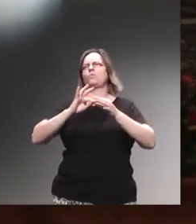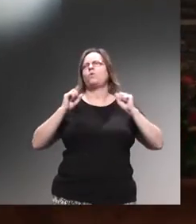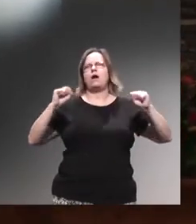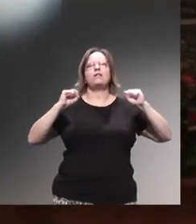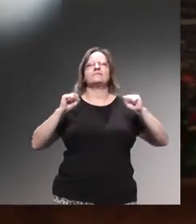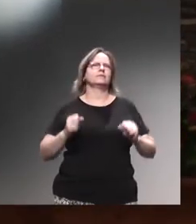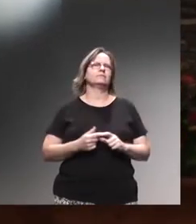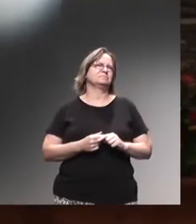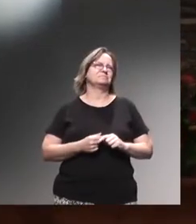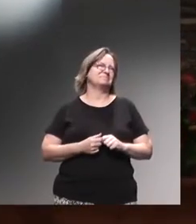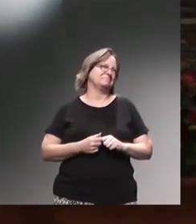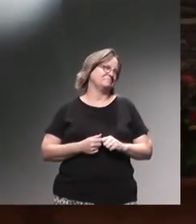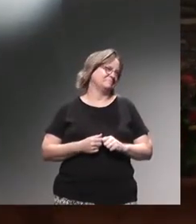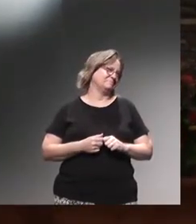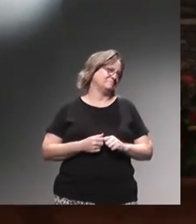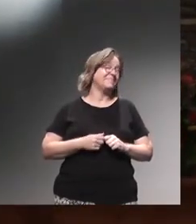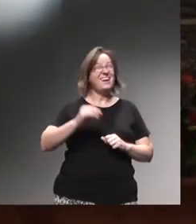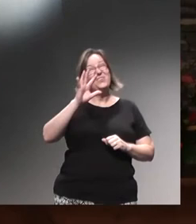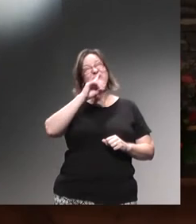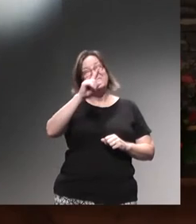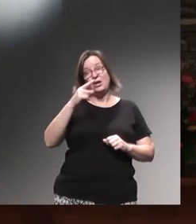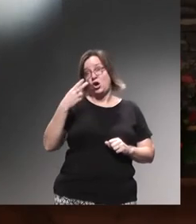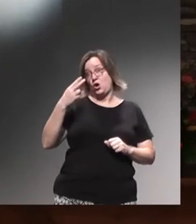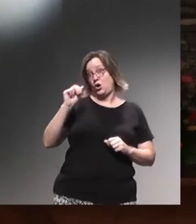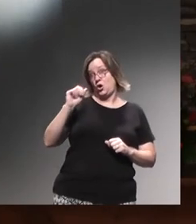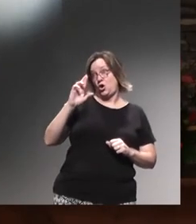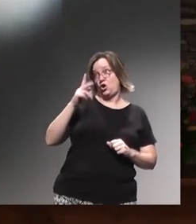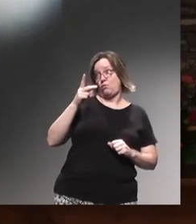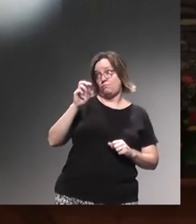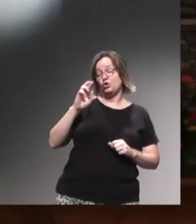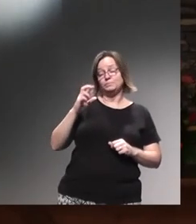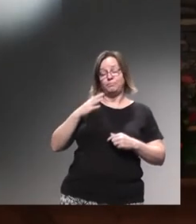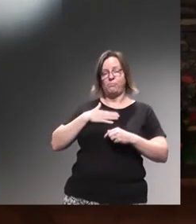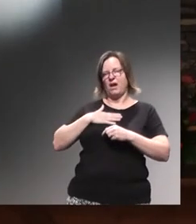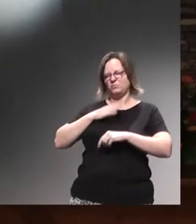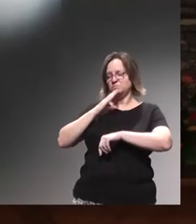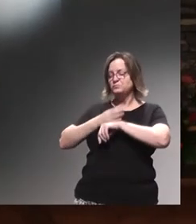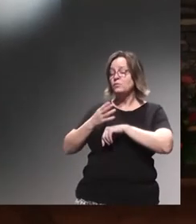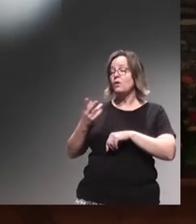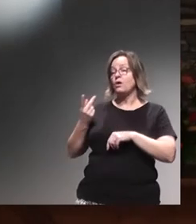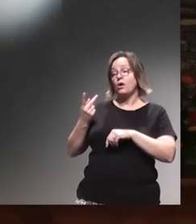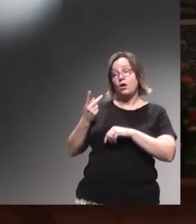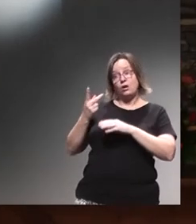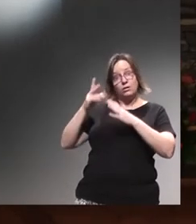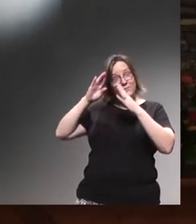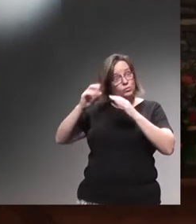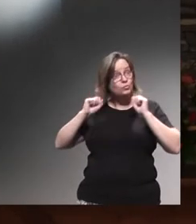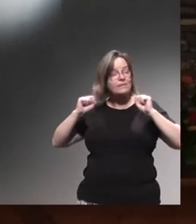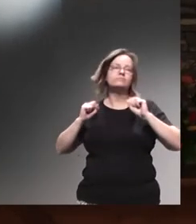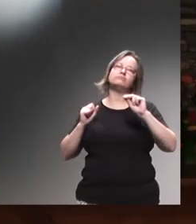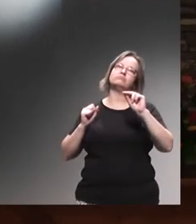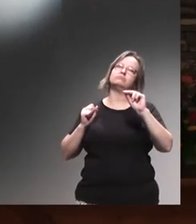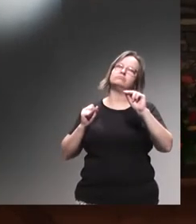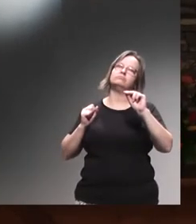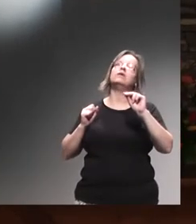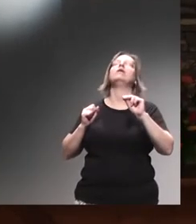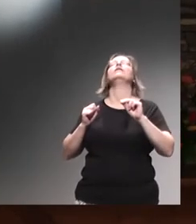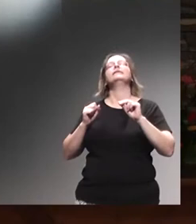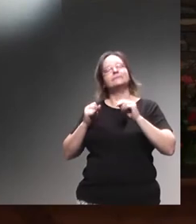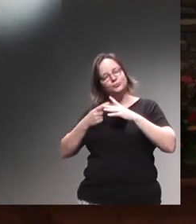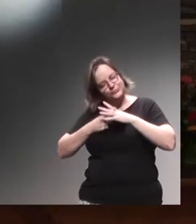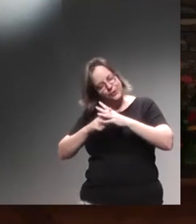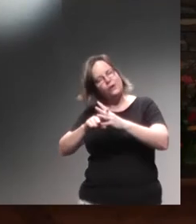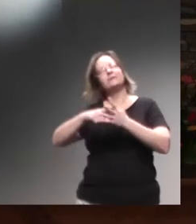though with Harper, we're not working on weightlifting, we have started working on performing and